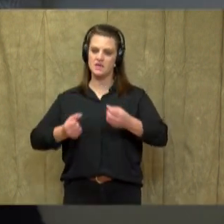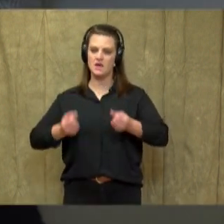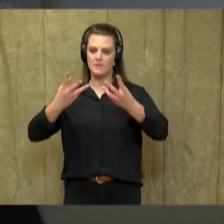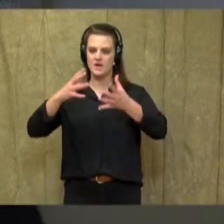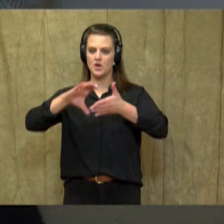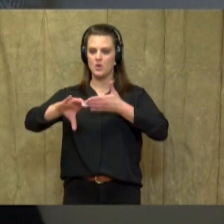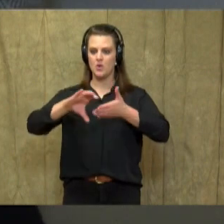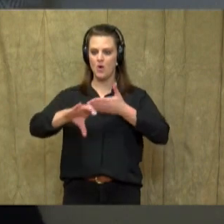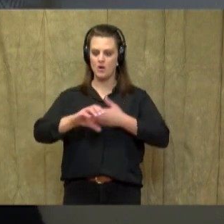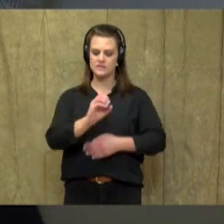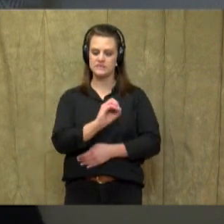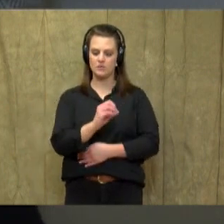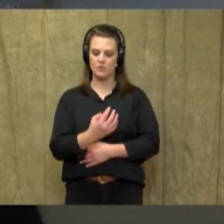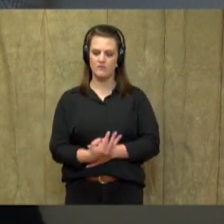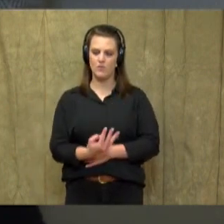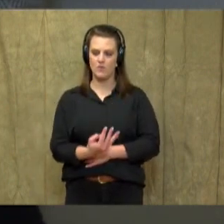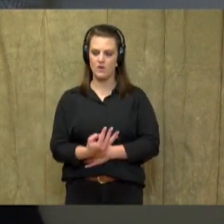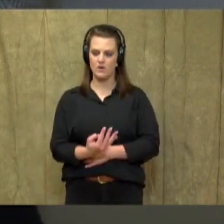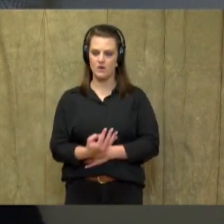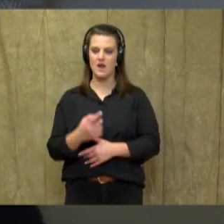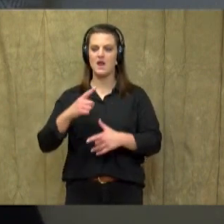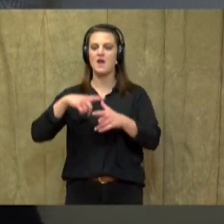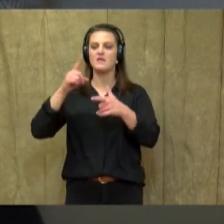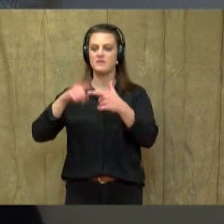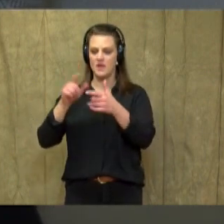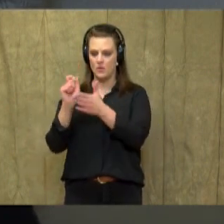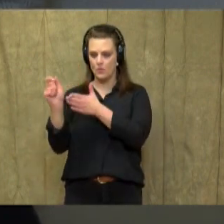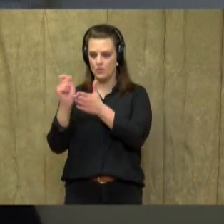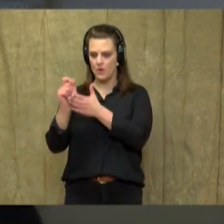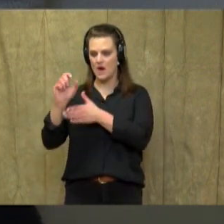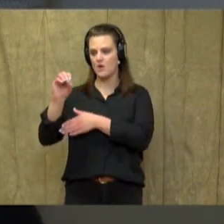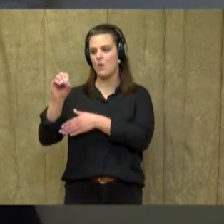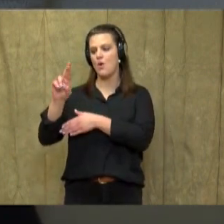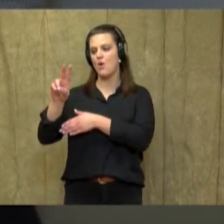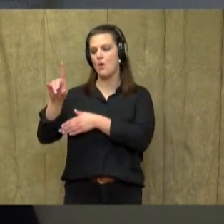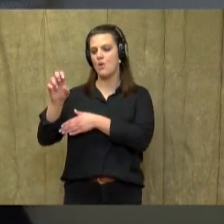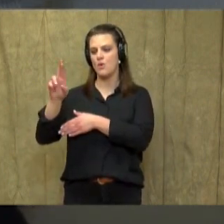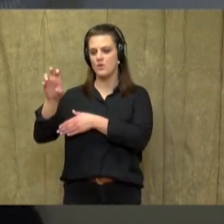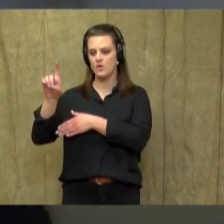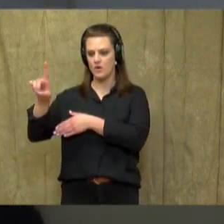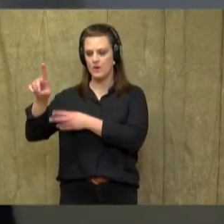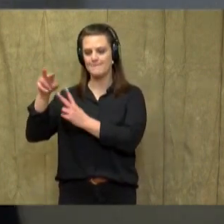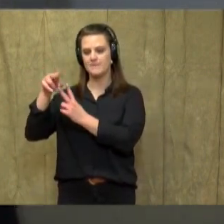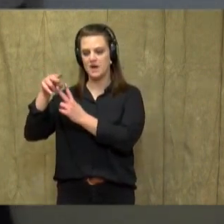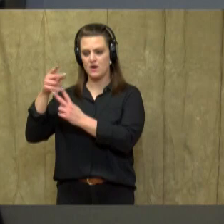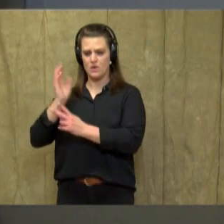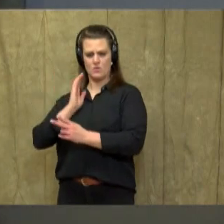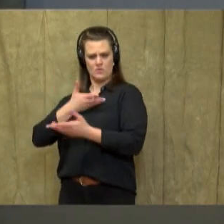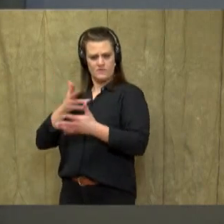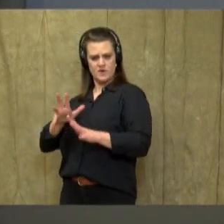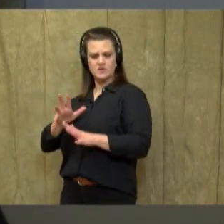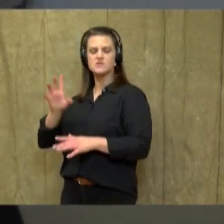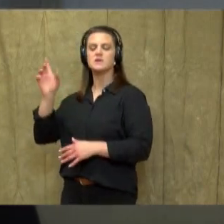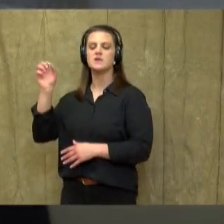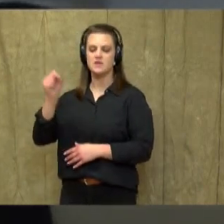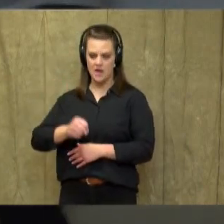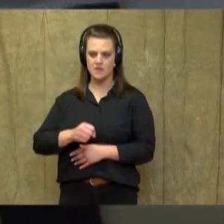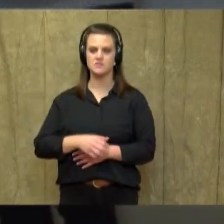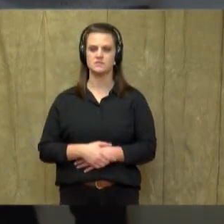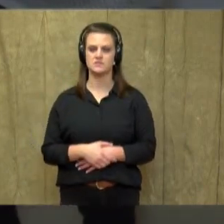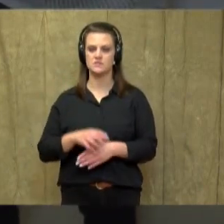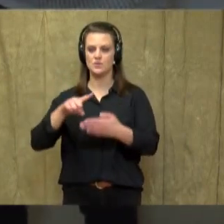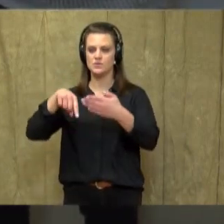to 4 packages in the table, and then write the ordered pairs. Did we do that? Yes. So that part of